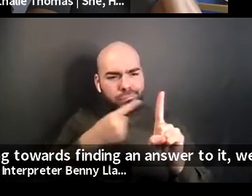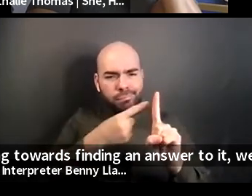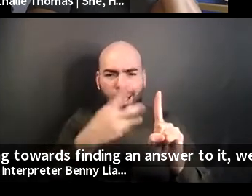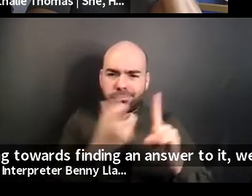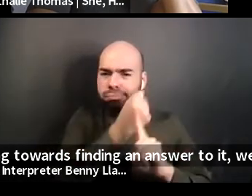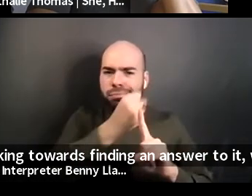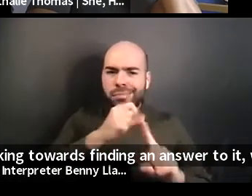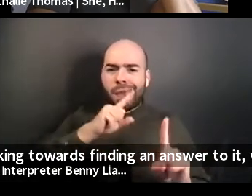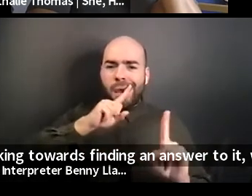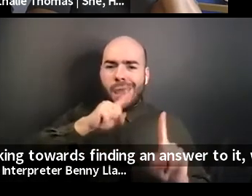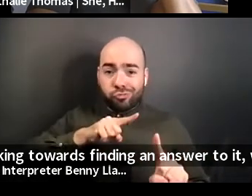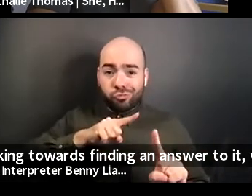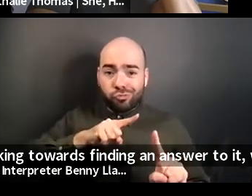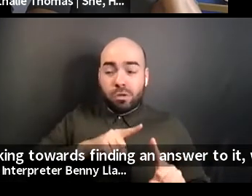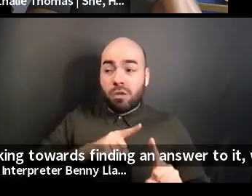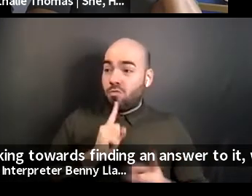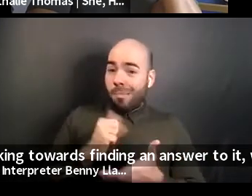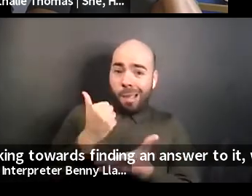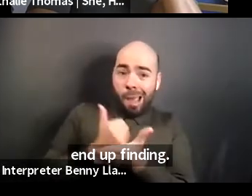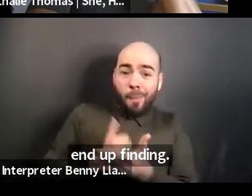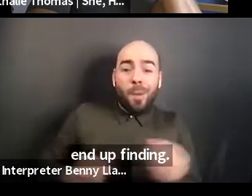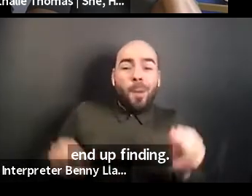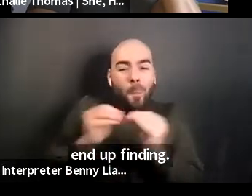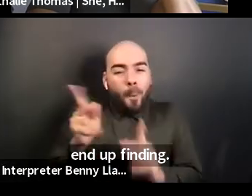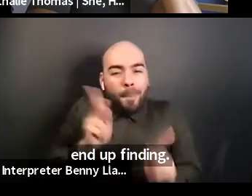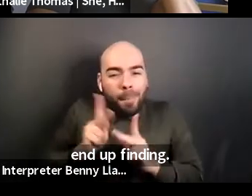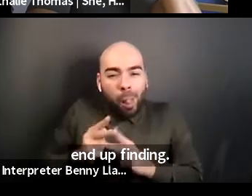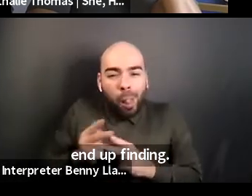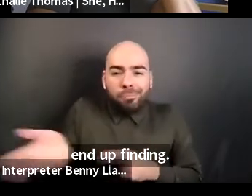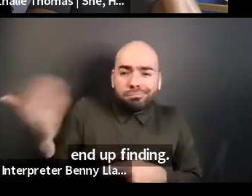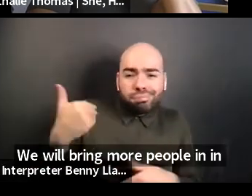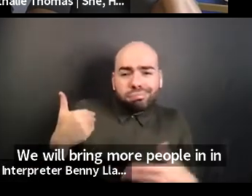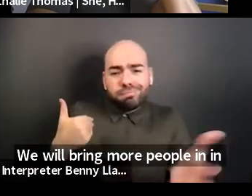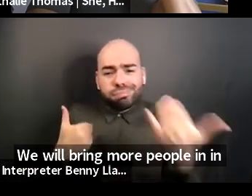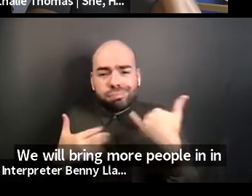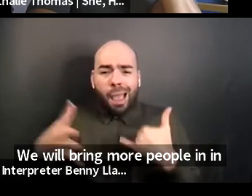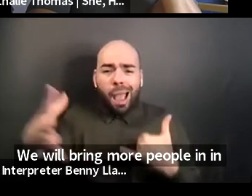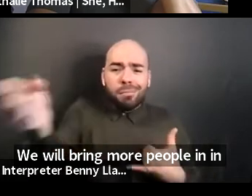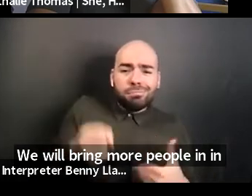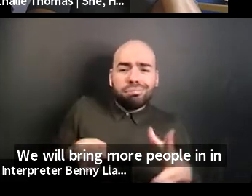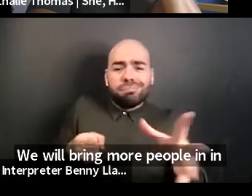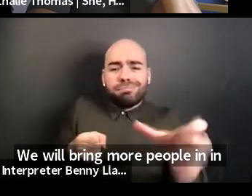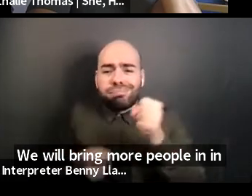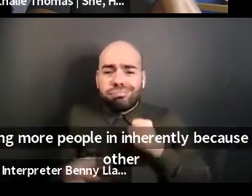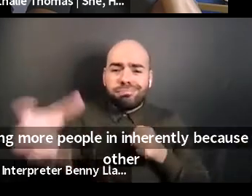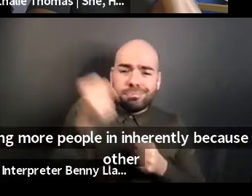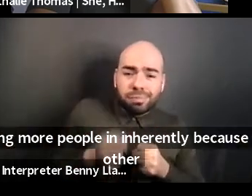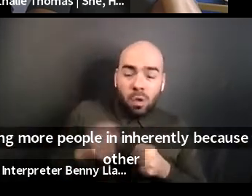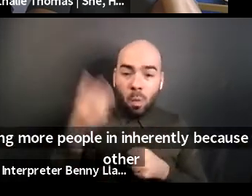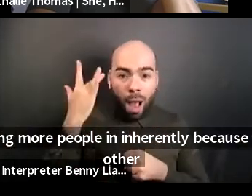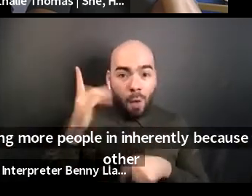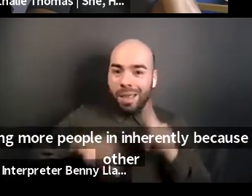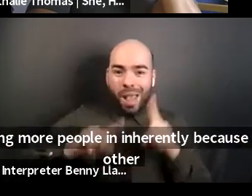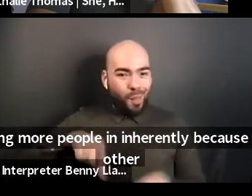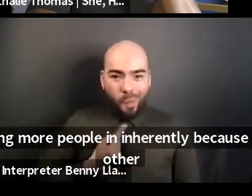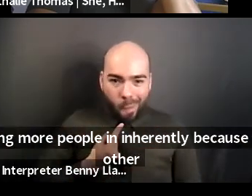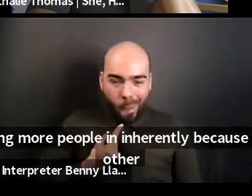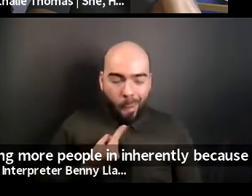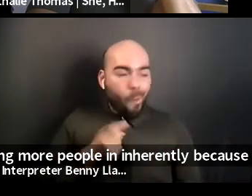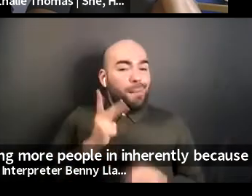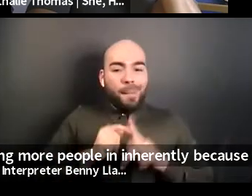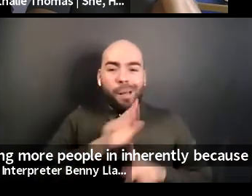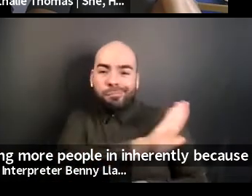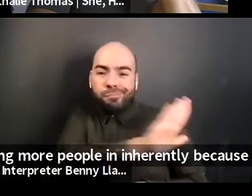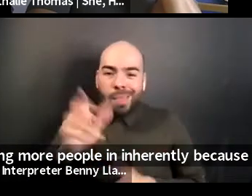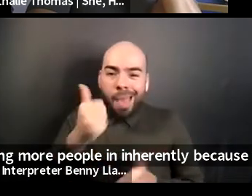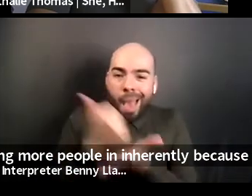we will bring more people in inherently, because we need other people's help, like Natalie just